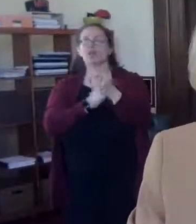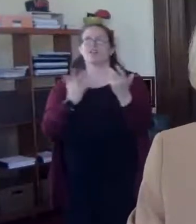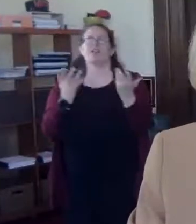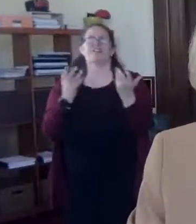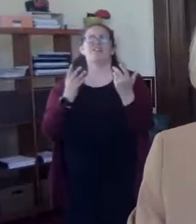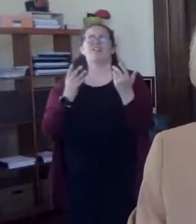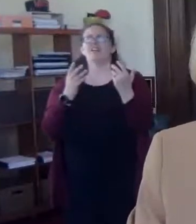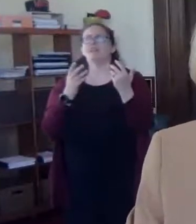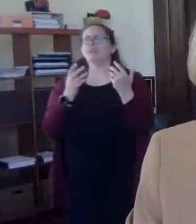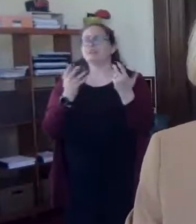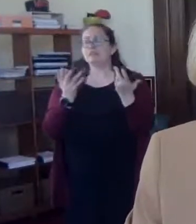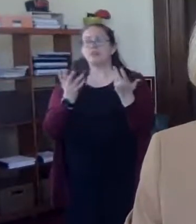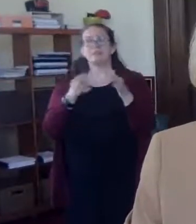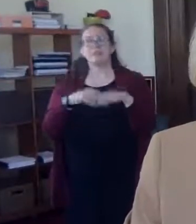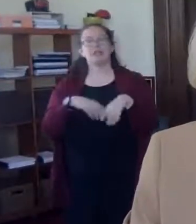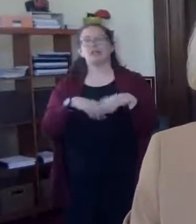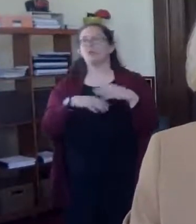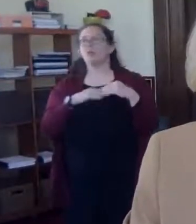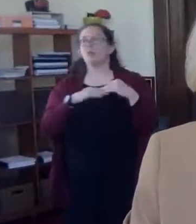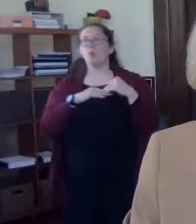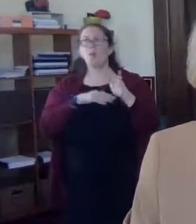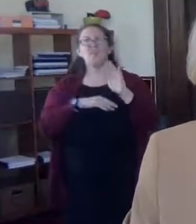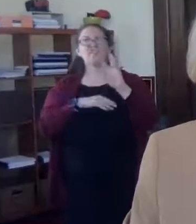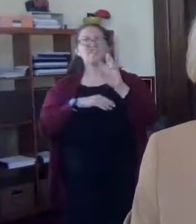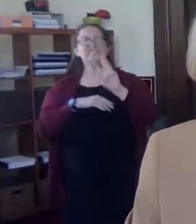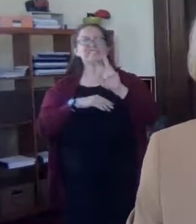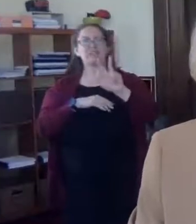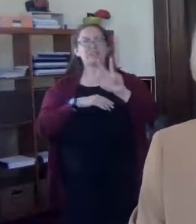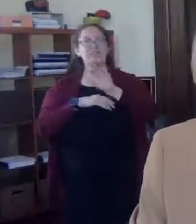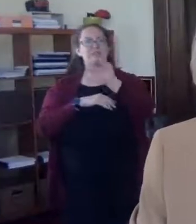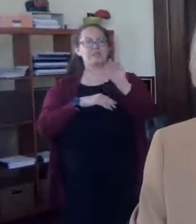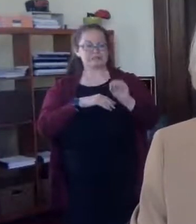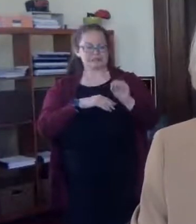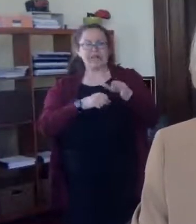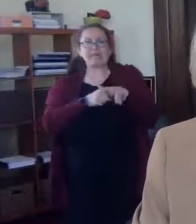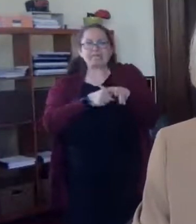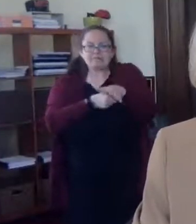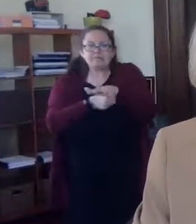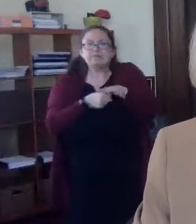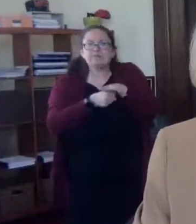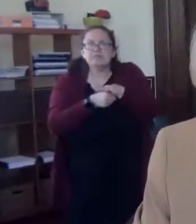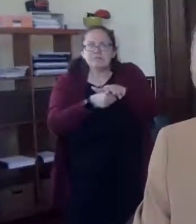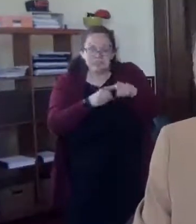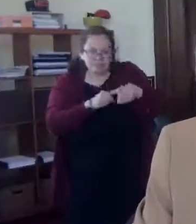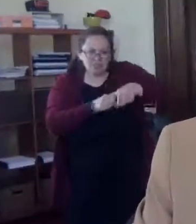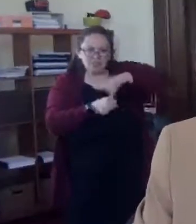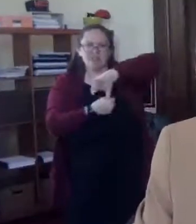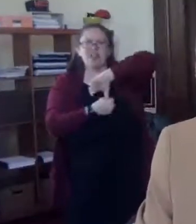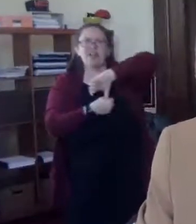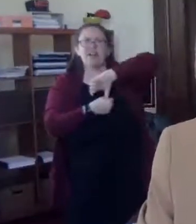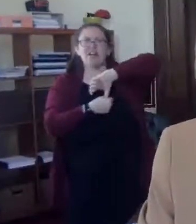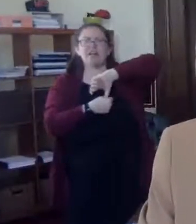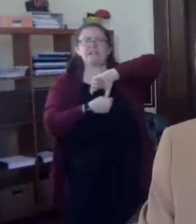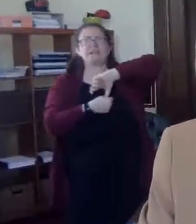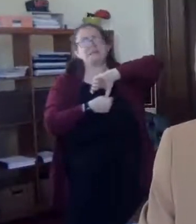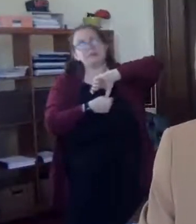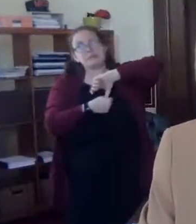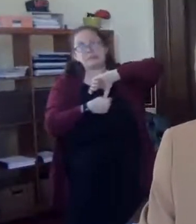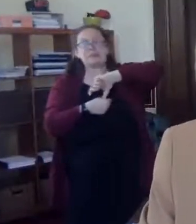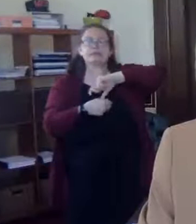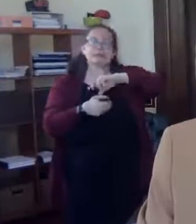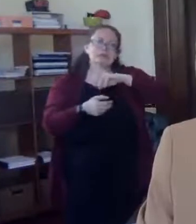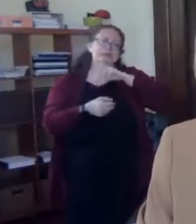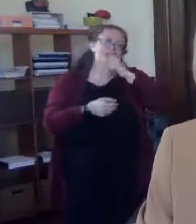I think, percent was what the calculation was yesterday. So while it's not as bad as it